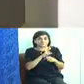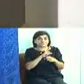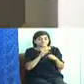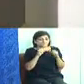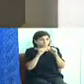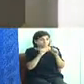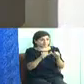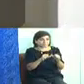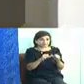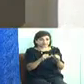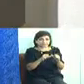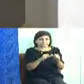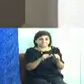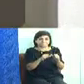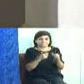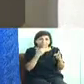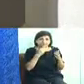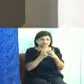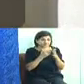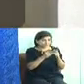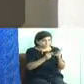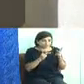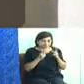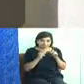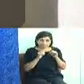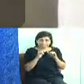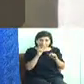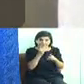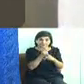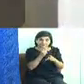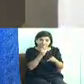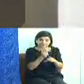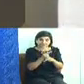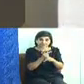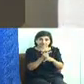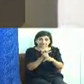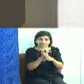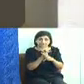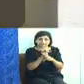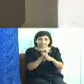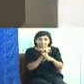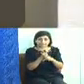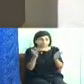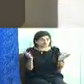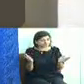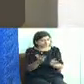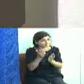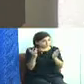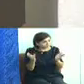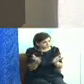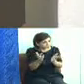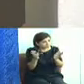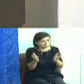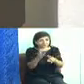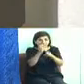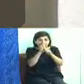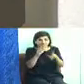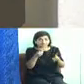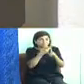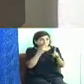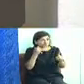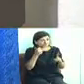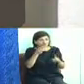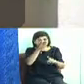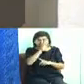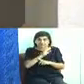that sustains and nurtures the blessings that come from God. And sometimes